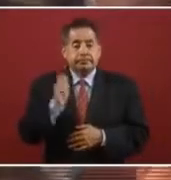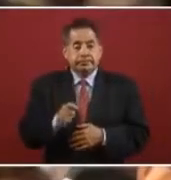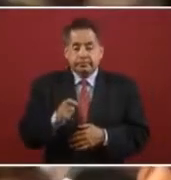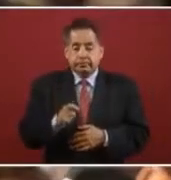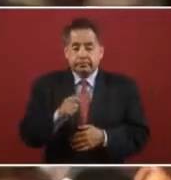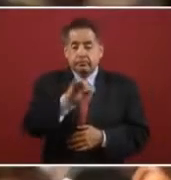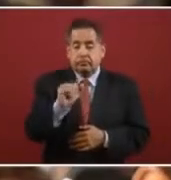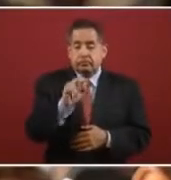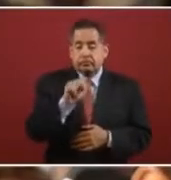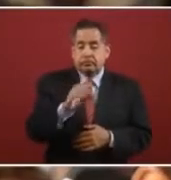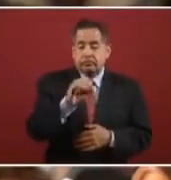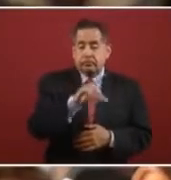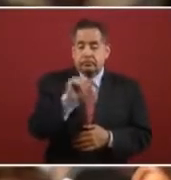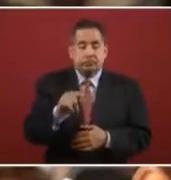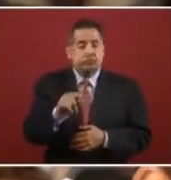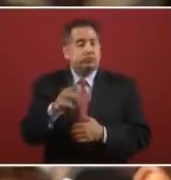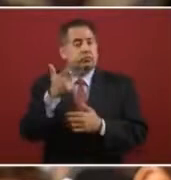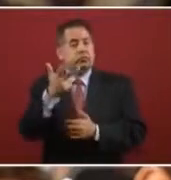eight